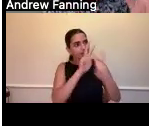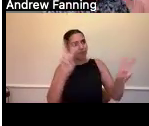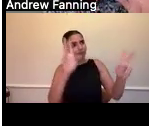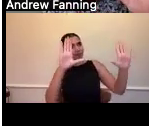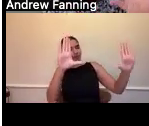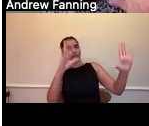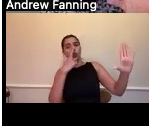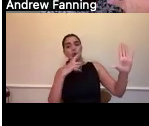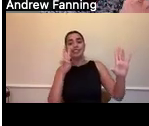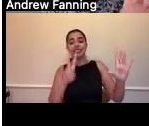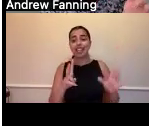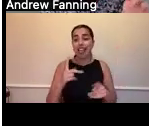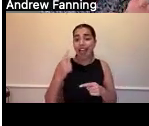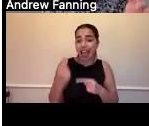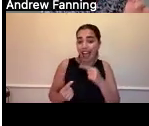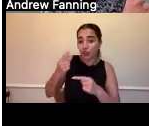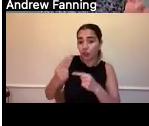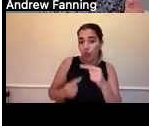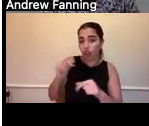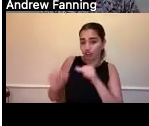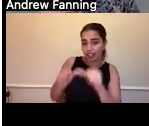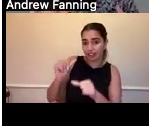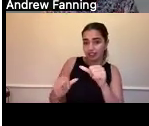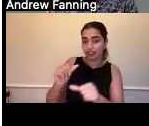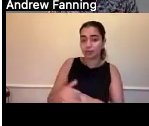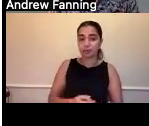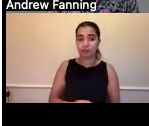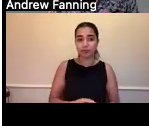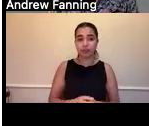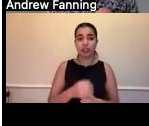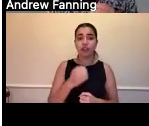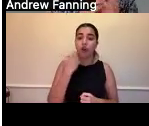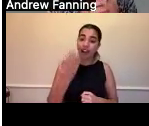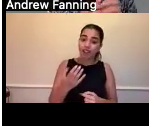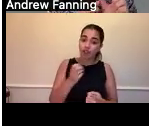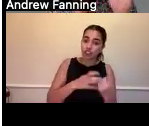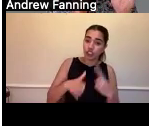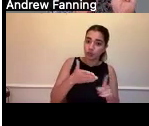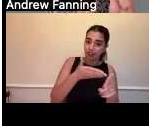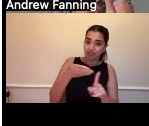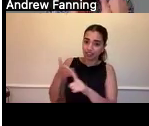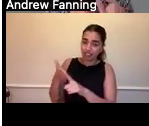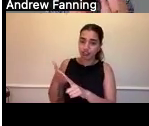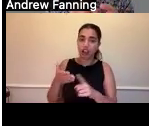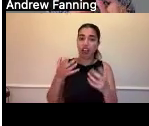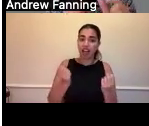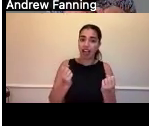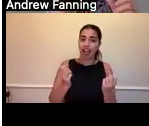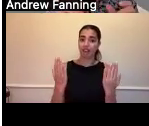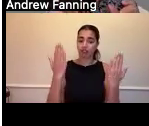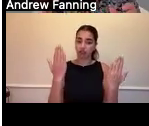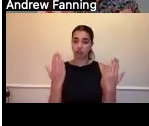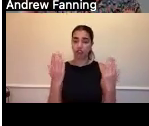annual trends that we observe where for each social indicator, together with an illustrative annual trend that